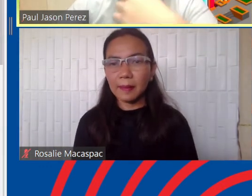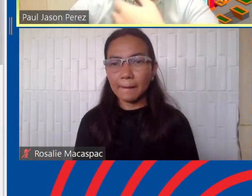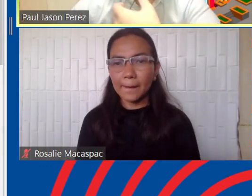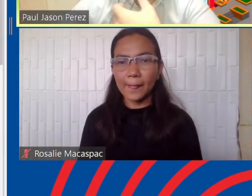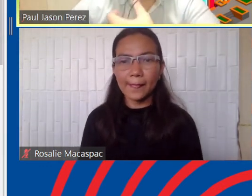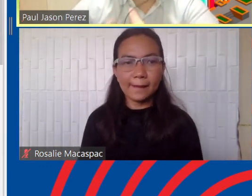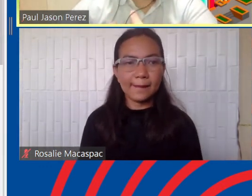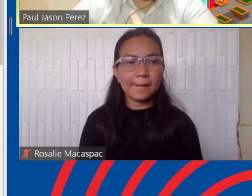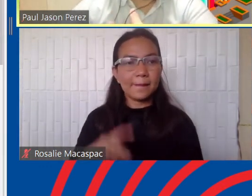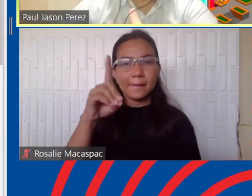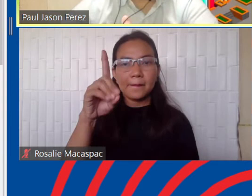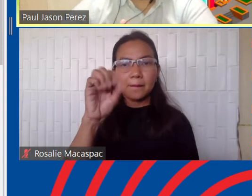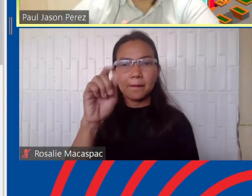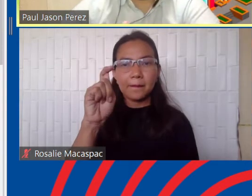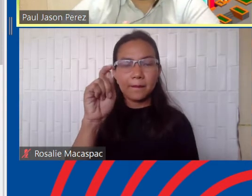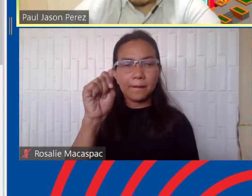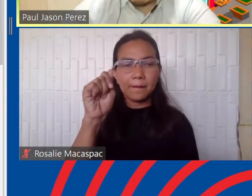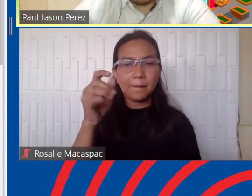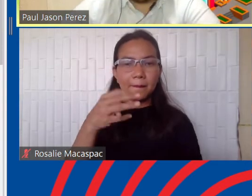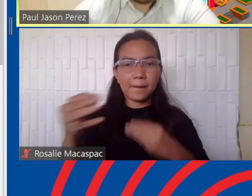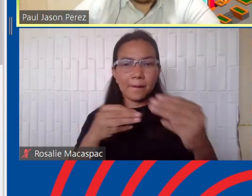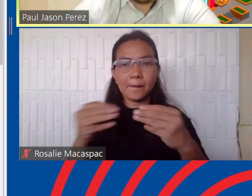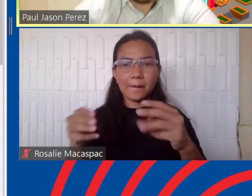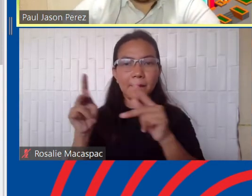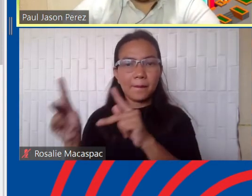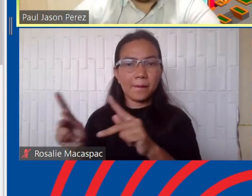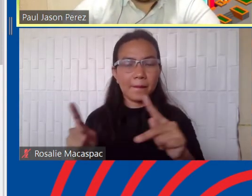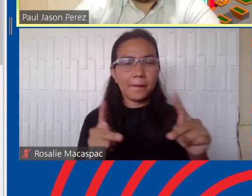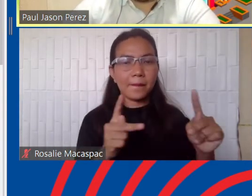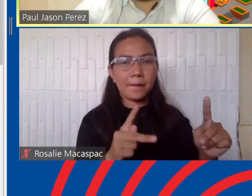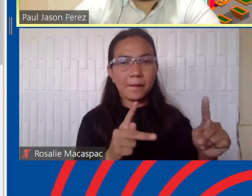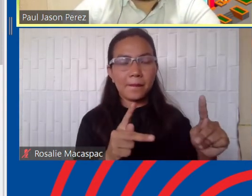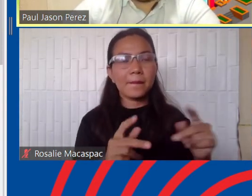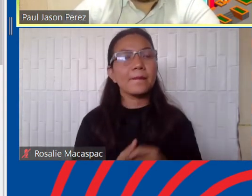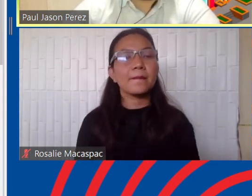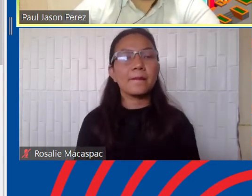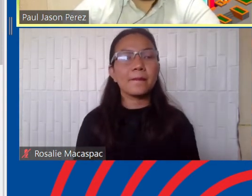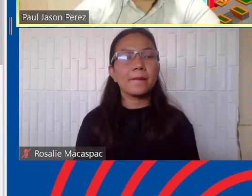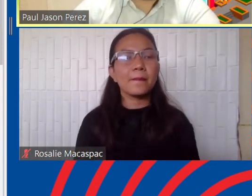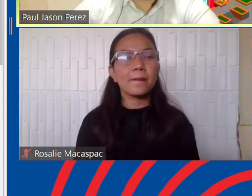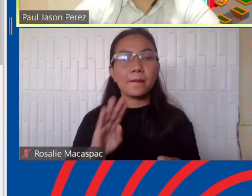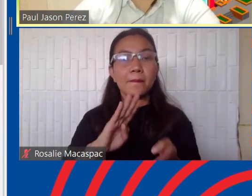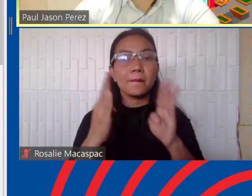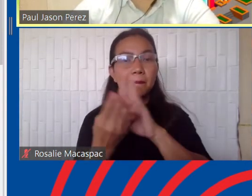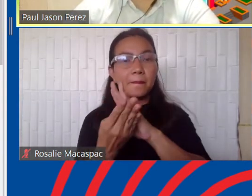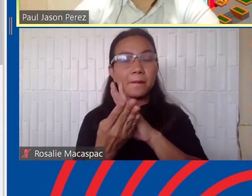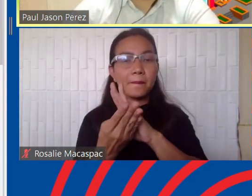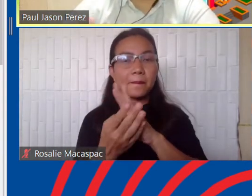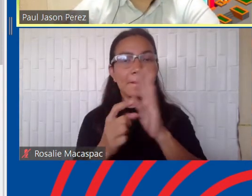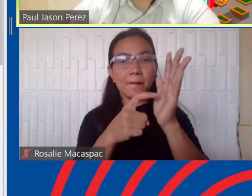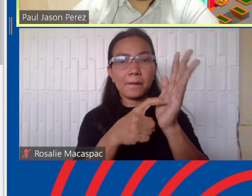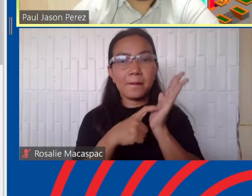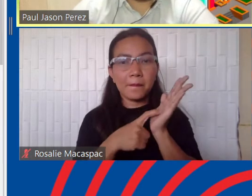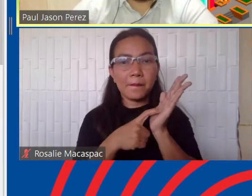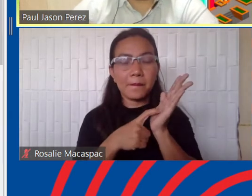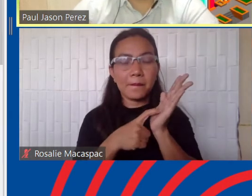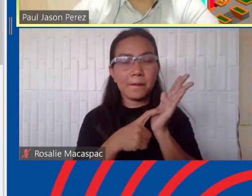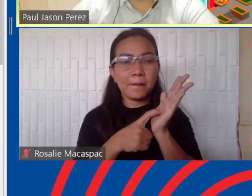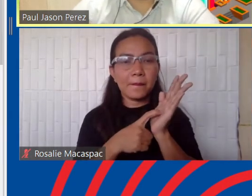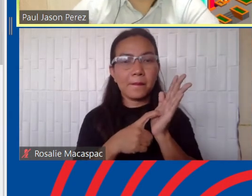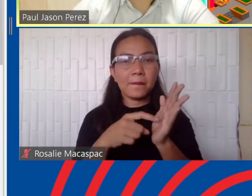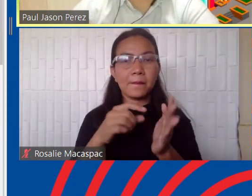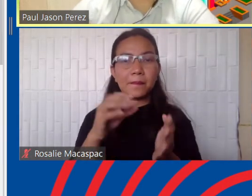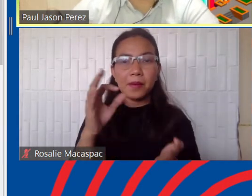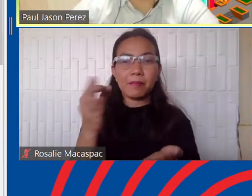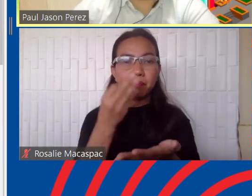Data management plans are increasingly being required by funding